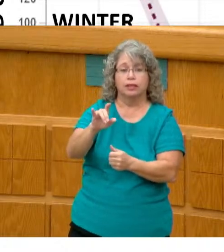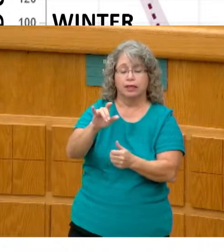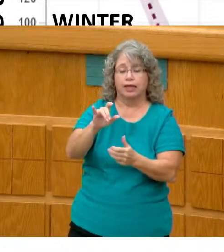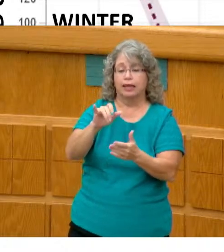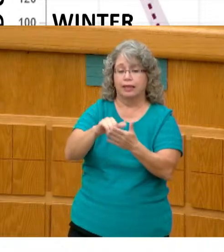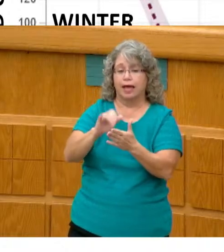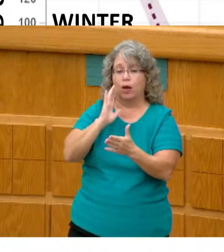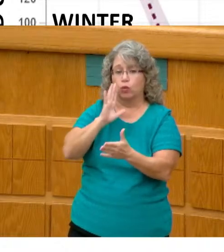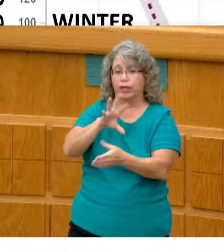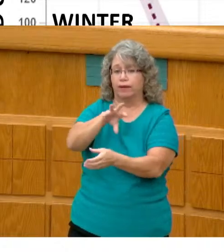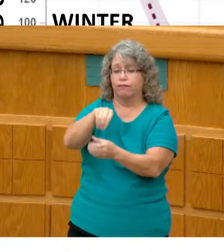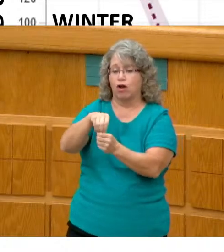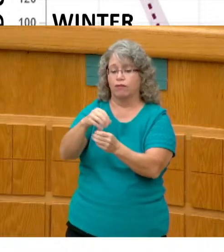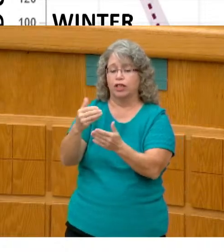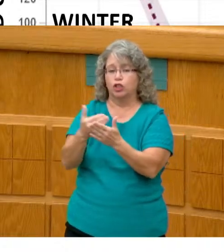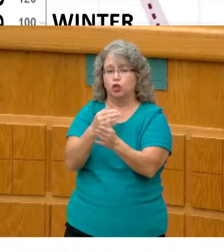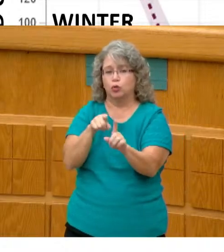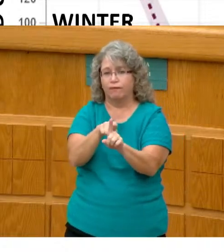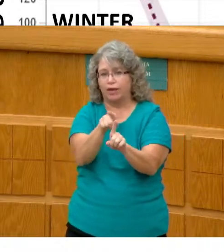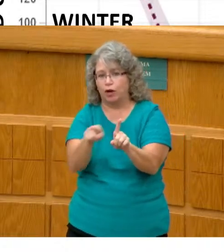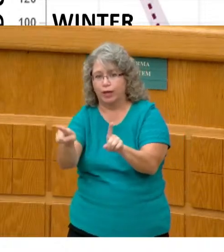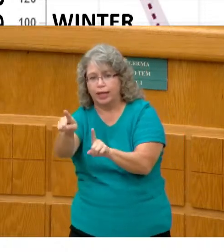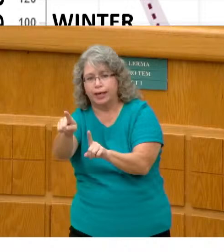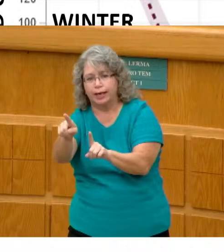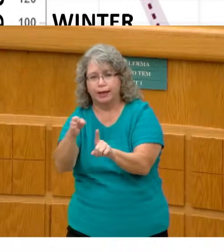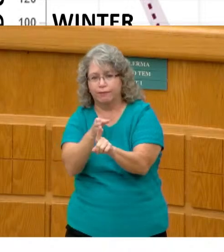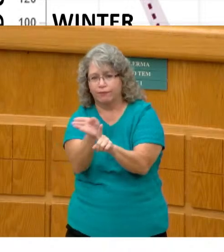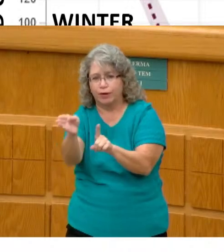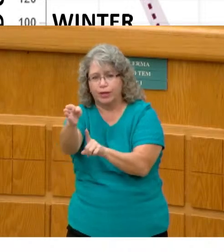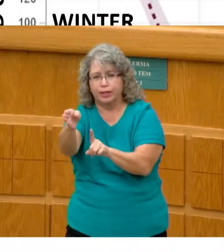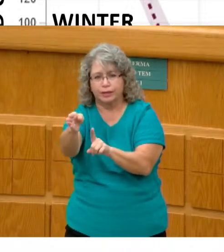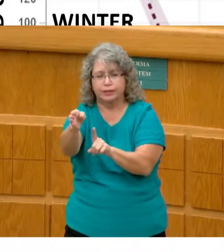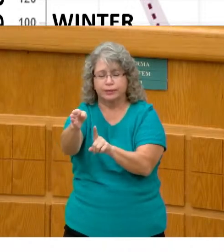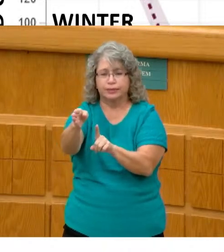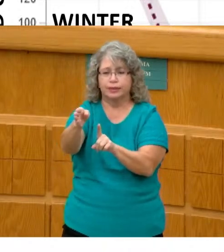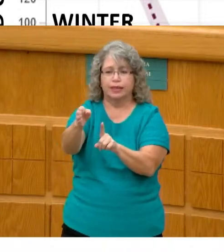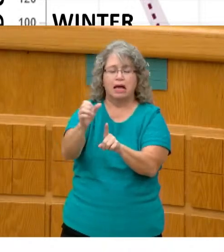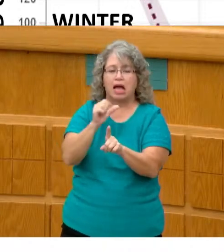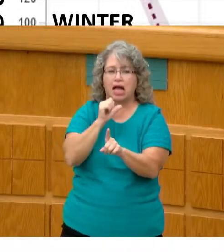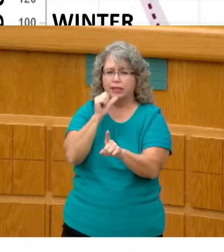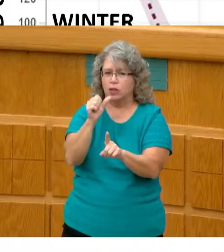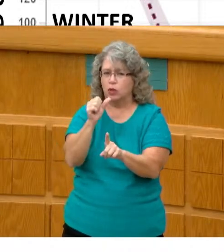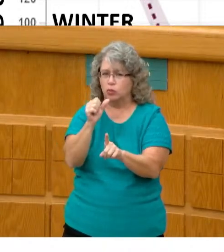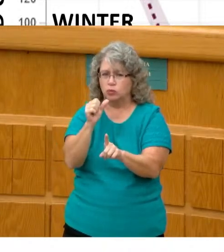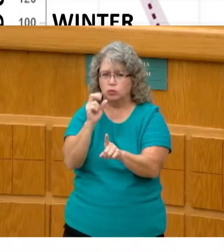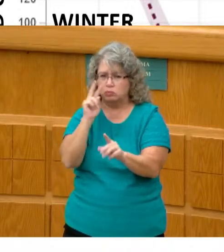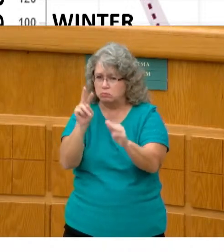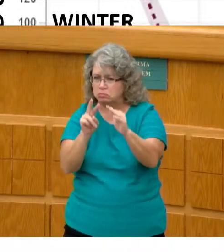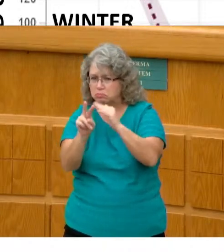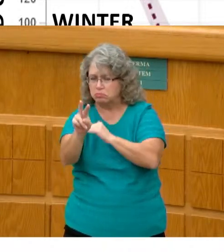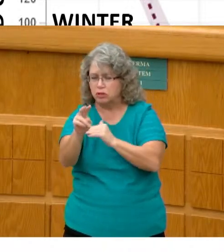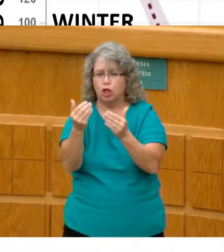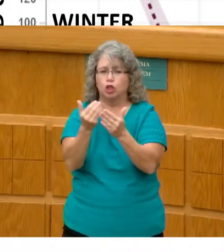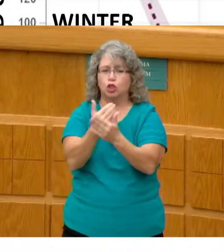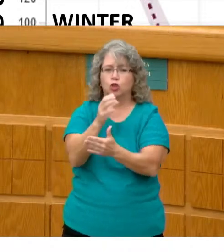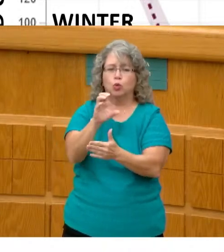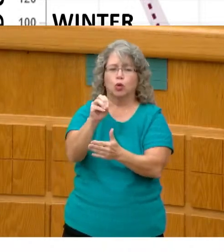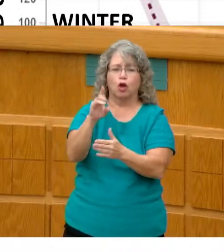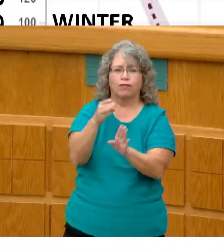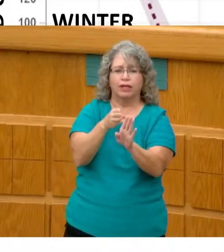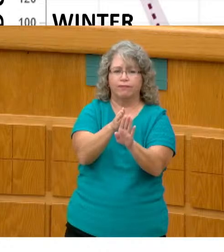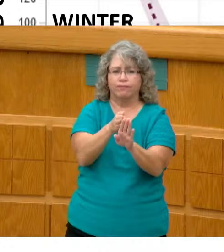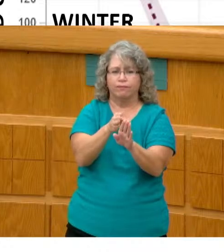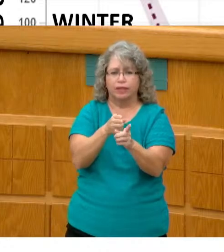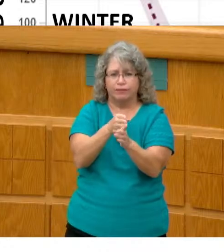that being said, I don't see evidence that there is a new COVID variant on our immediate horizon. I checked the data with the CDC